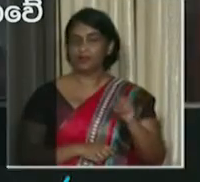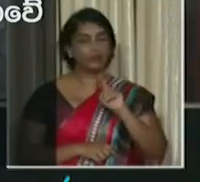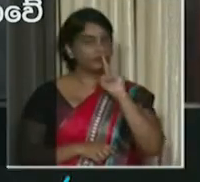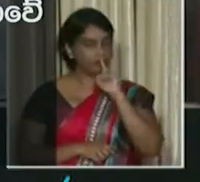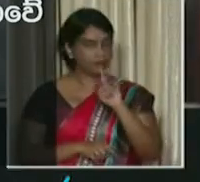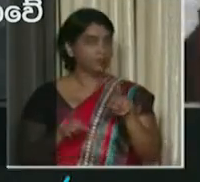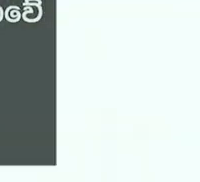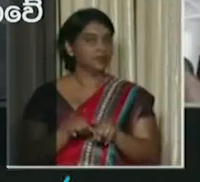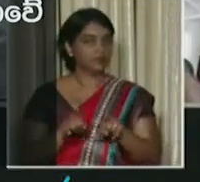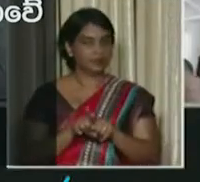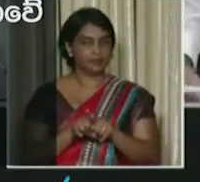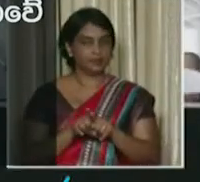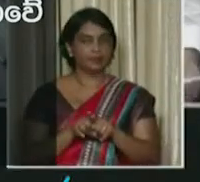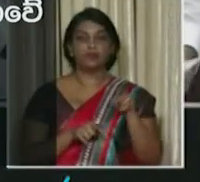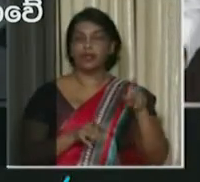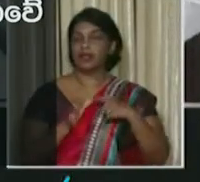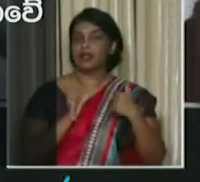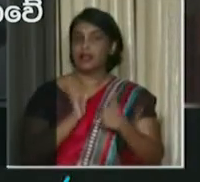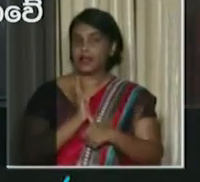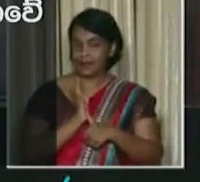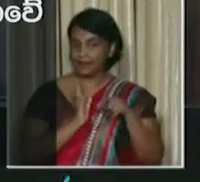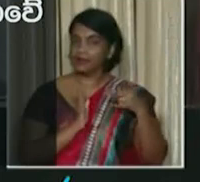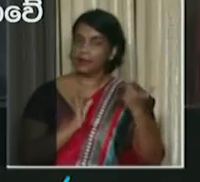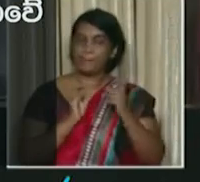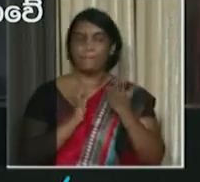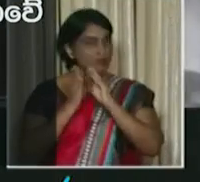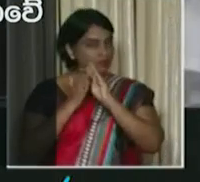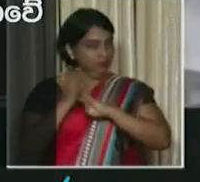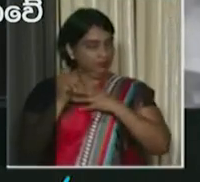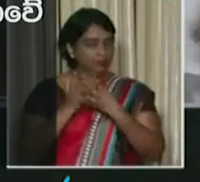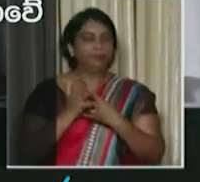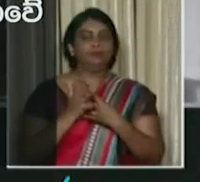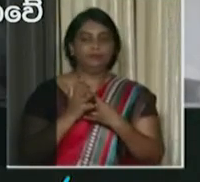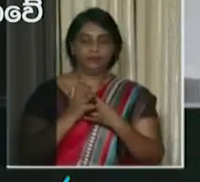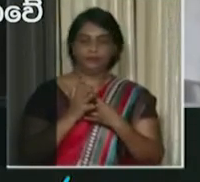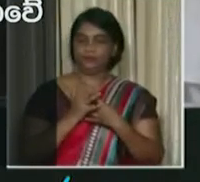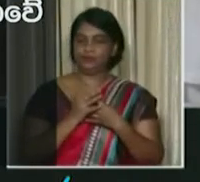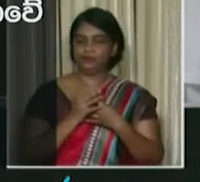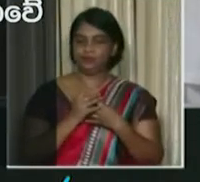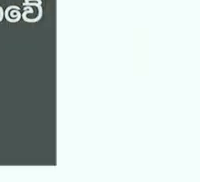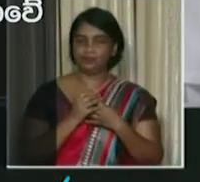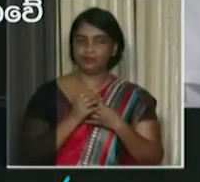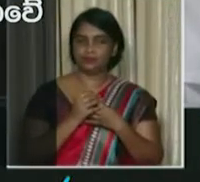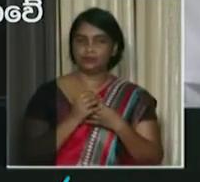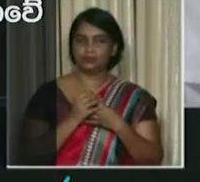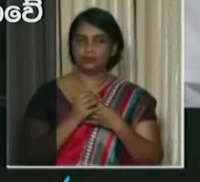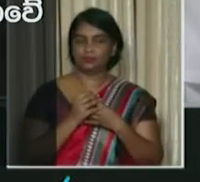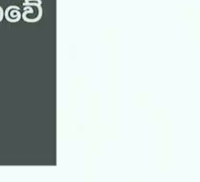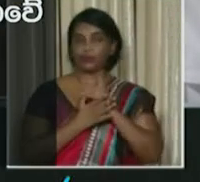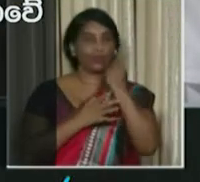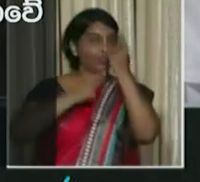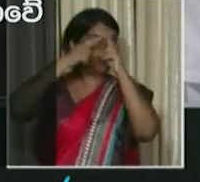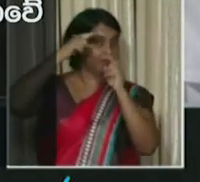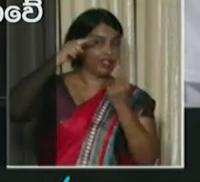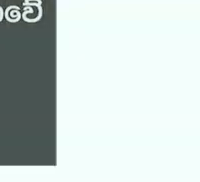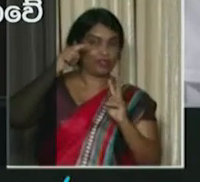that neither the bill nor any of its provisions is inconsistent with Article 12 of any provisions of the Constitution.